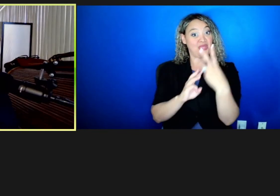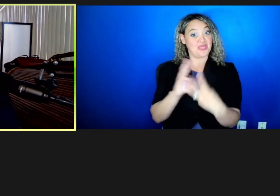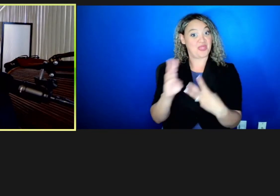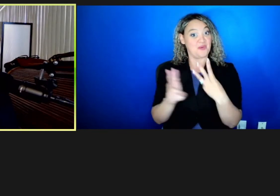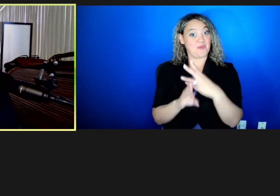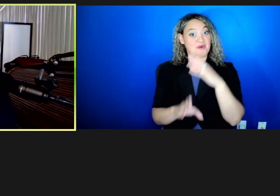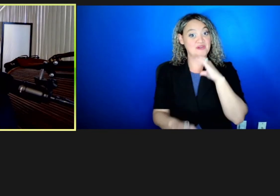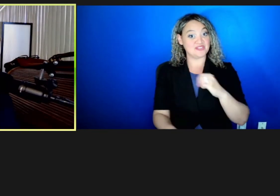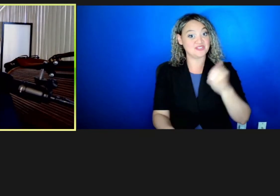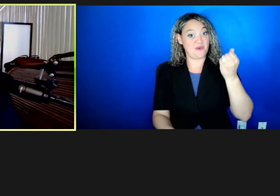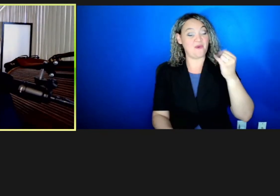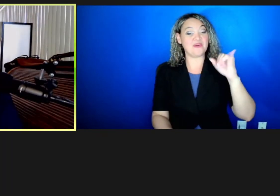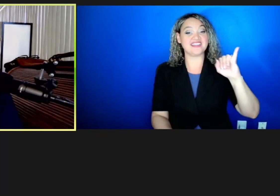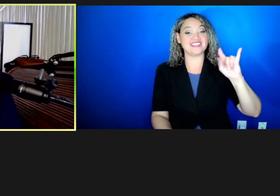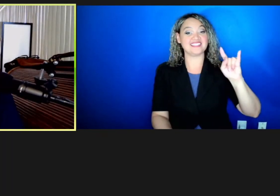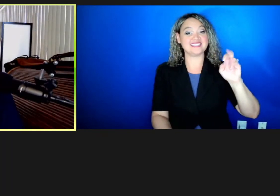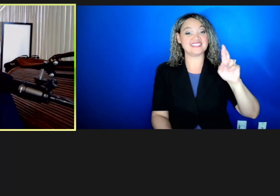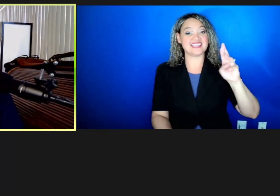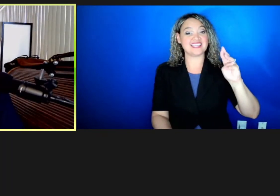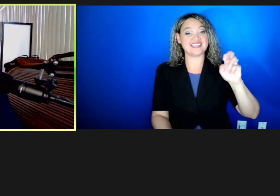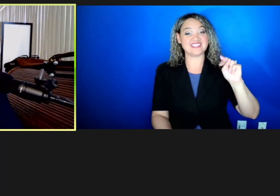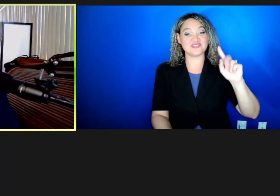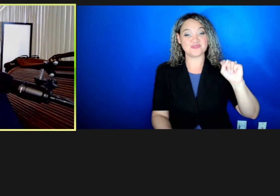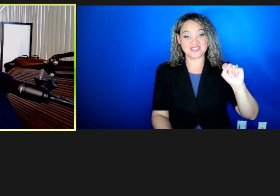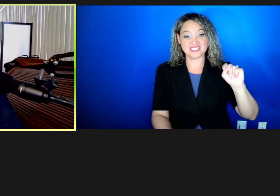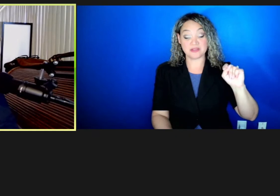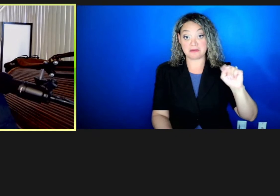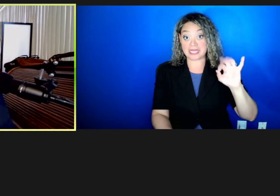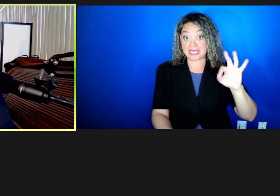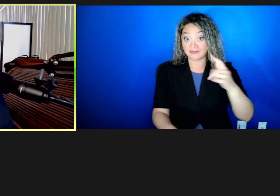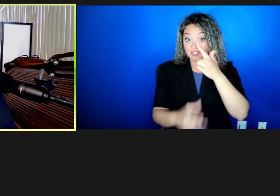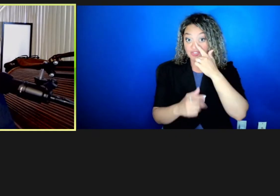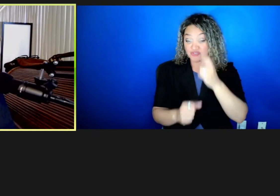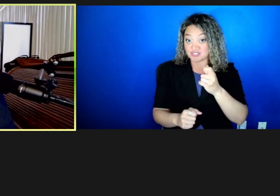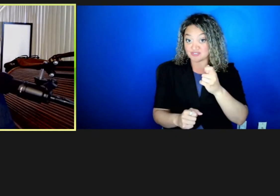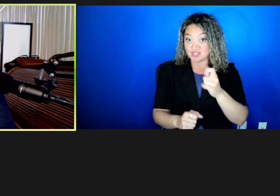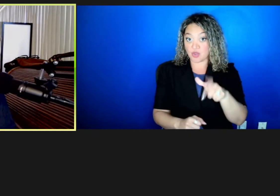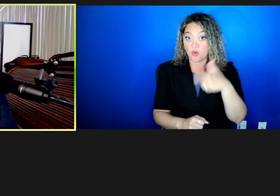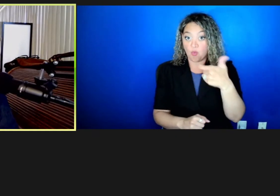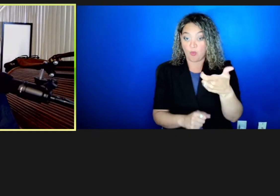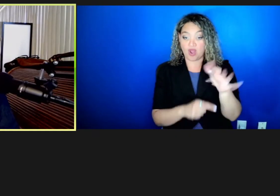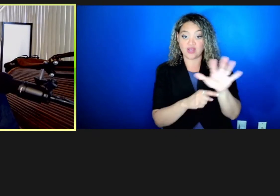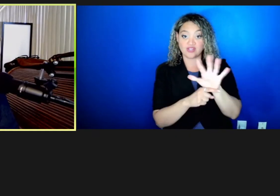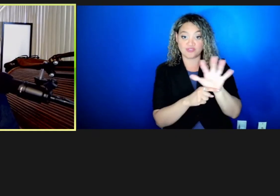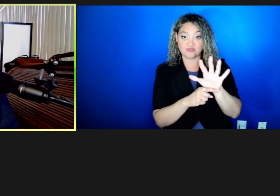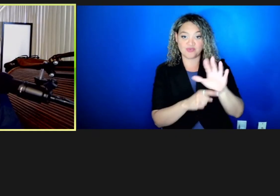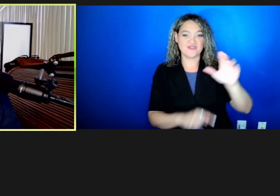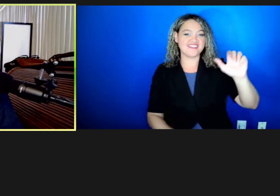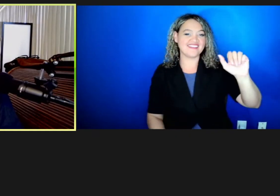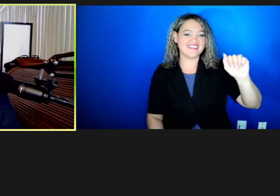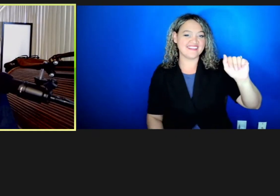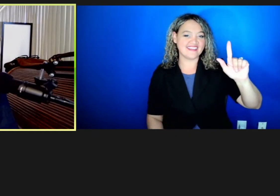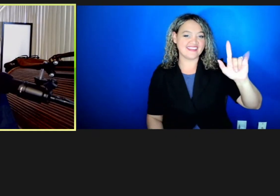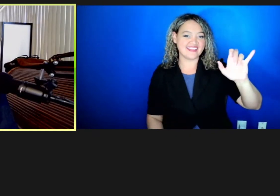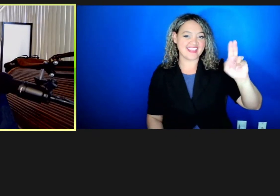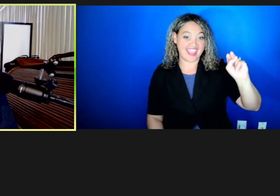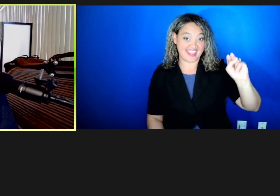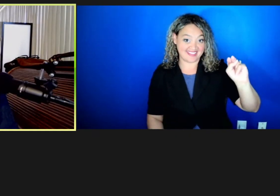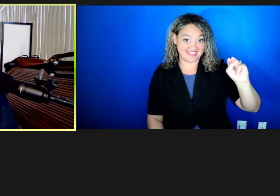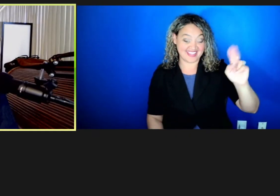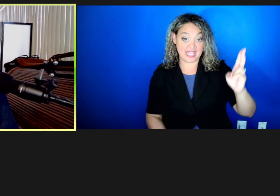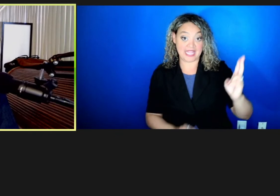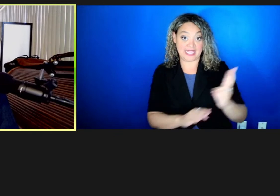And if you're interested in hearing it used musically, watch the movie Alien, where it is used